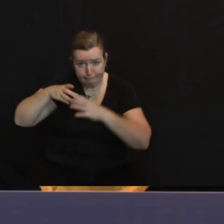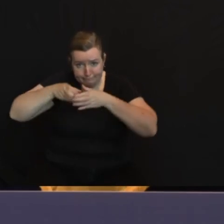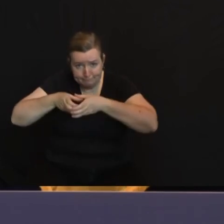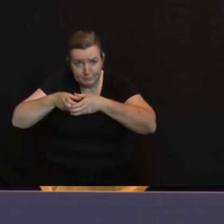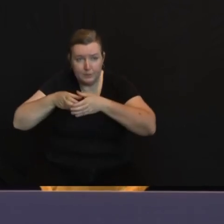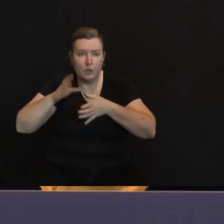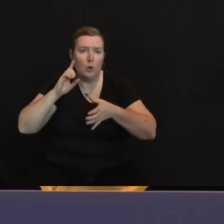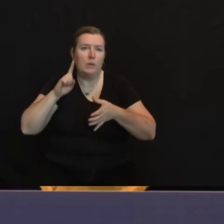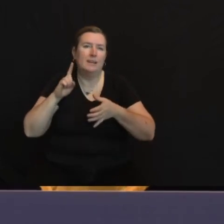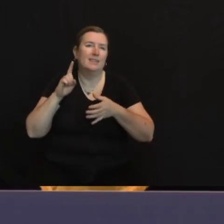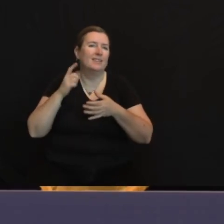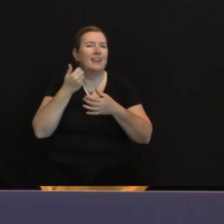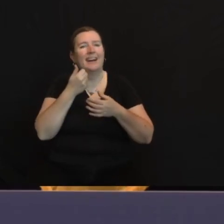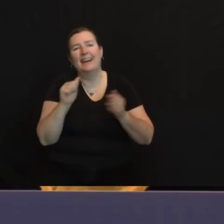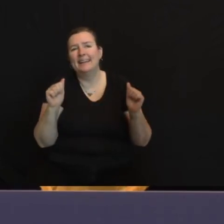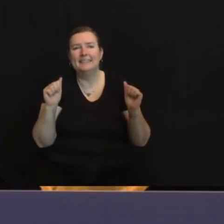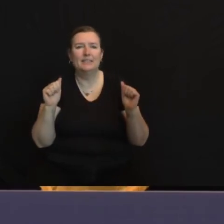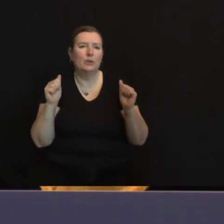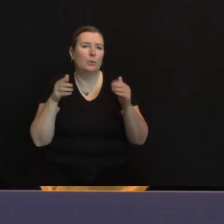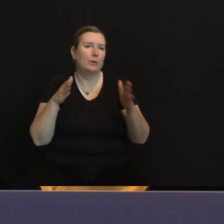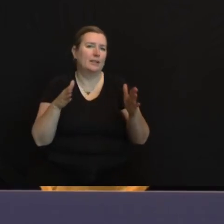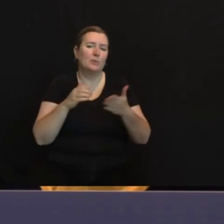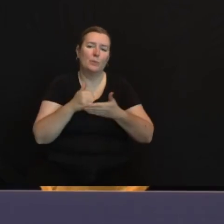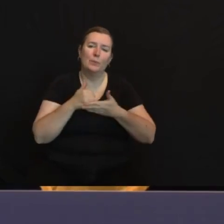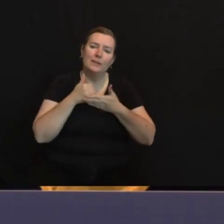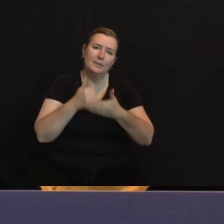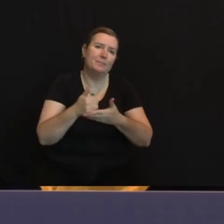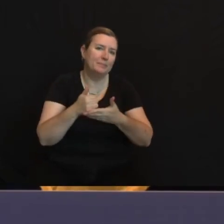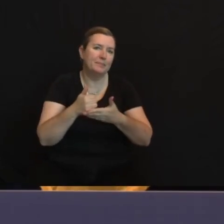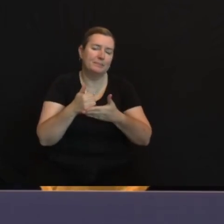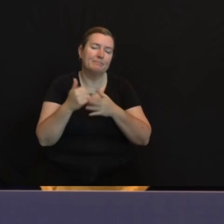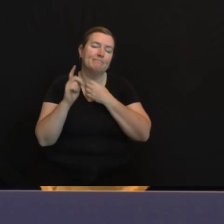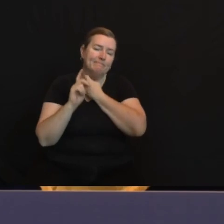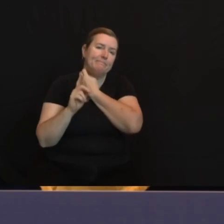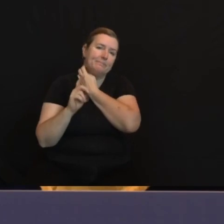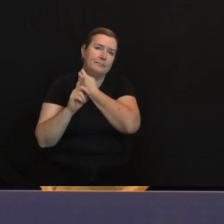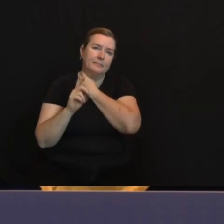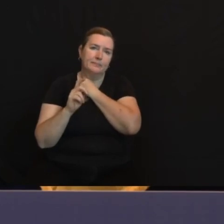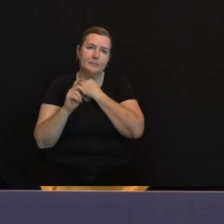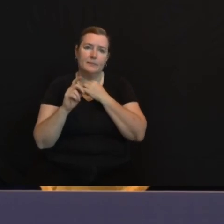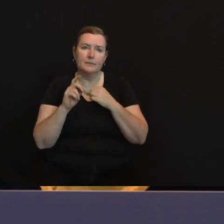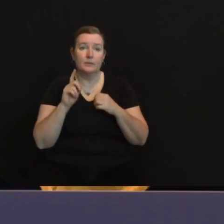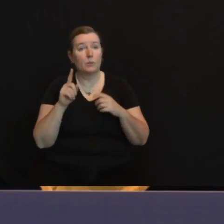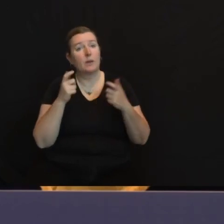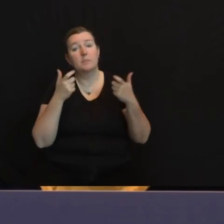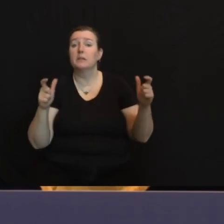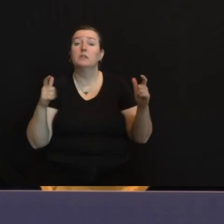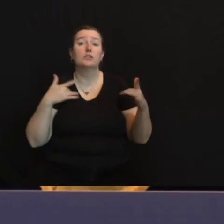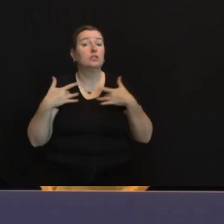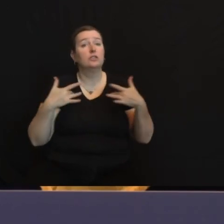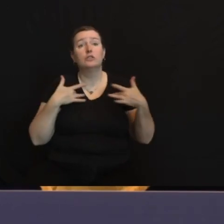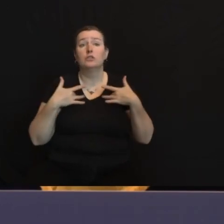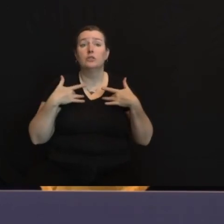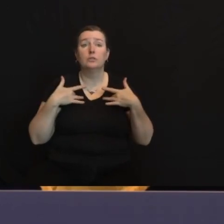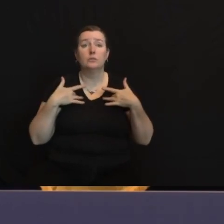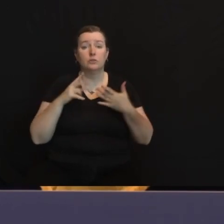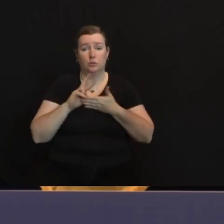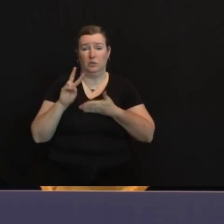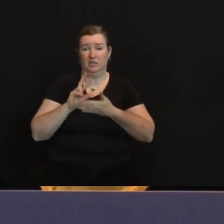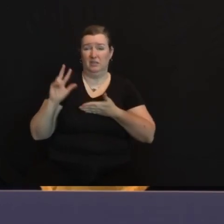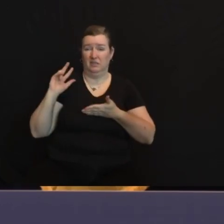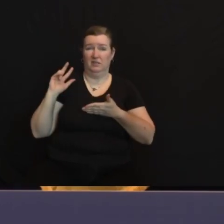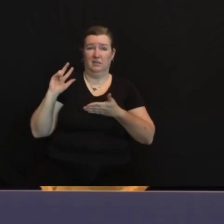to communities literally all the time. Right now, I mean, the biggest concern we had over the past sort of 2 to 3 weeks, Judy, was